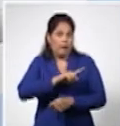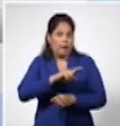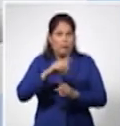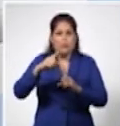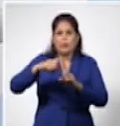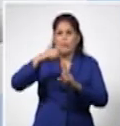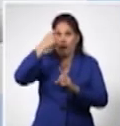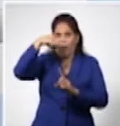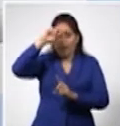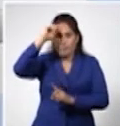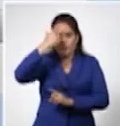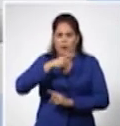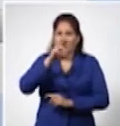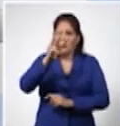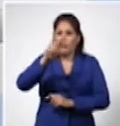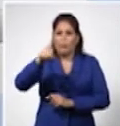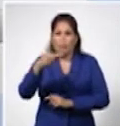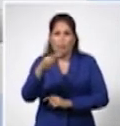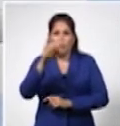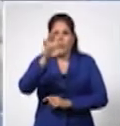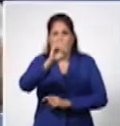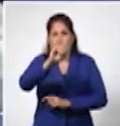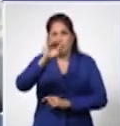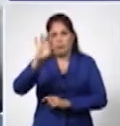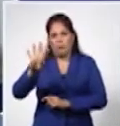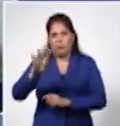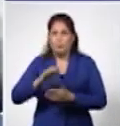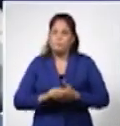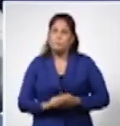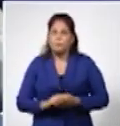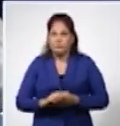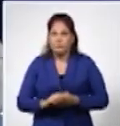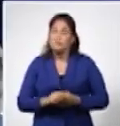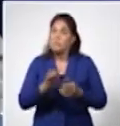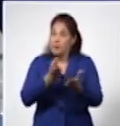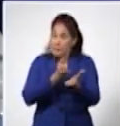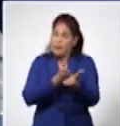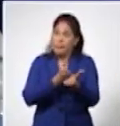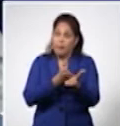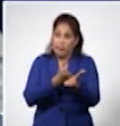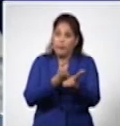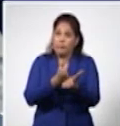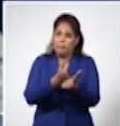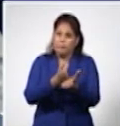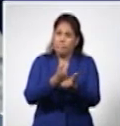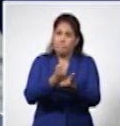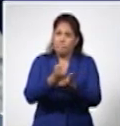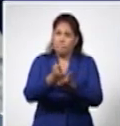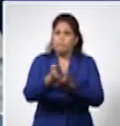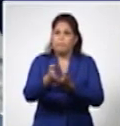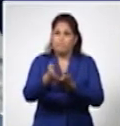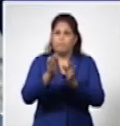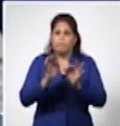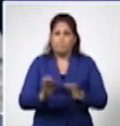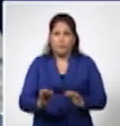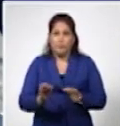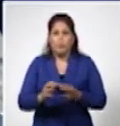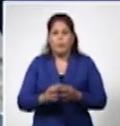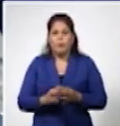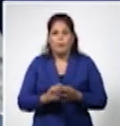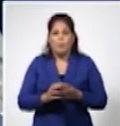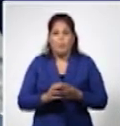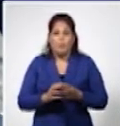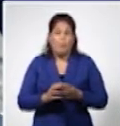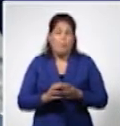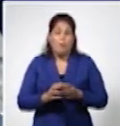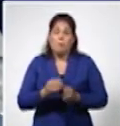Just like yesterday, the United States continues to top the list of countries with the highest number of cases, with over